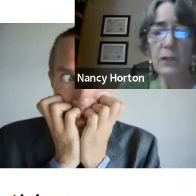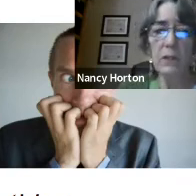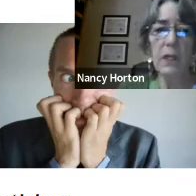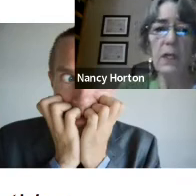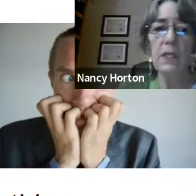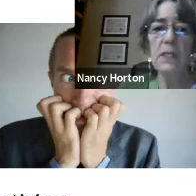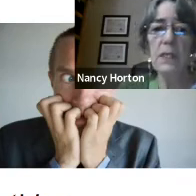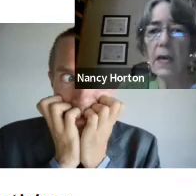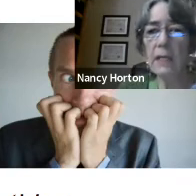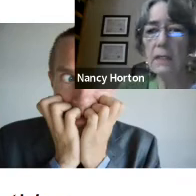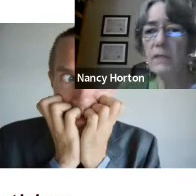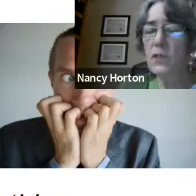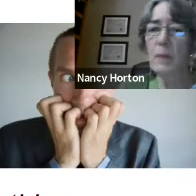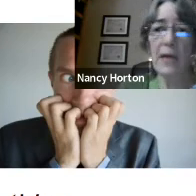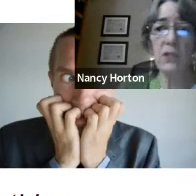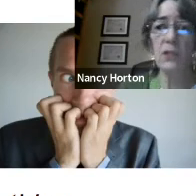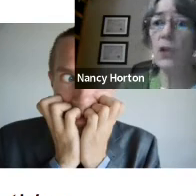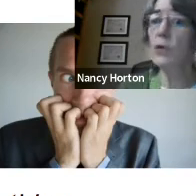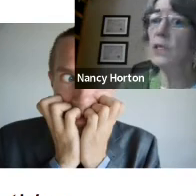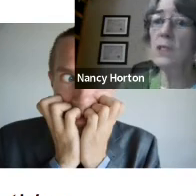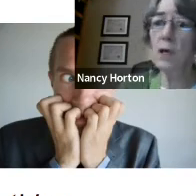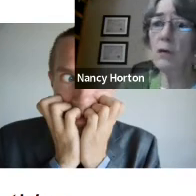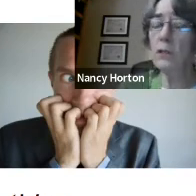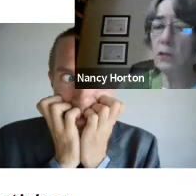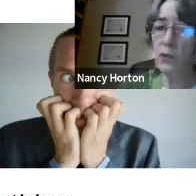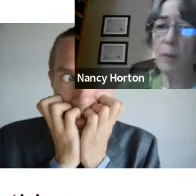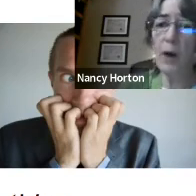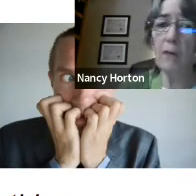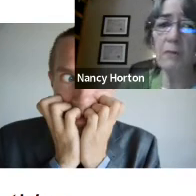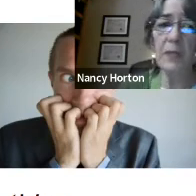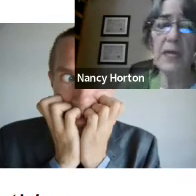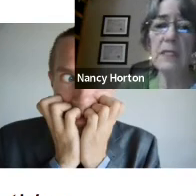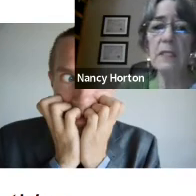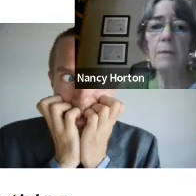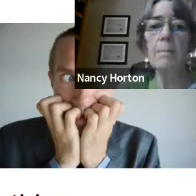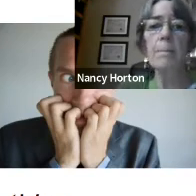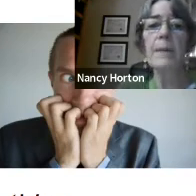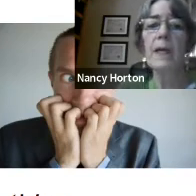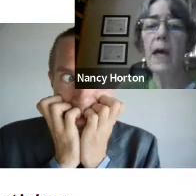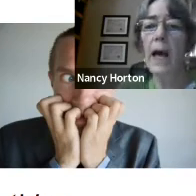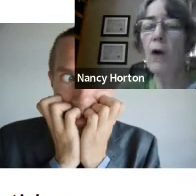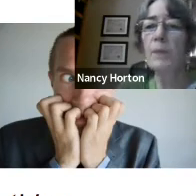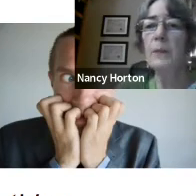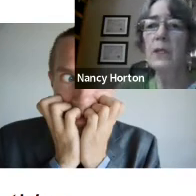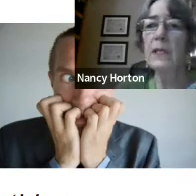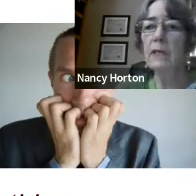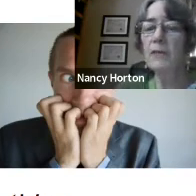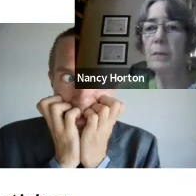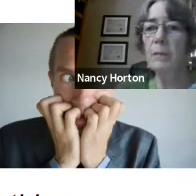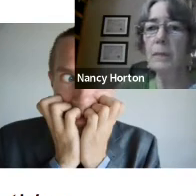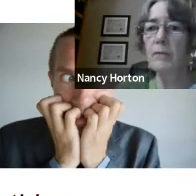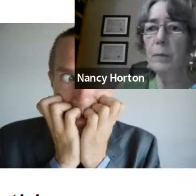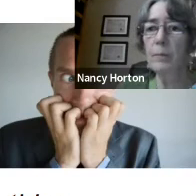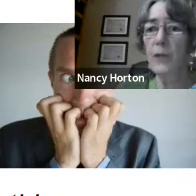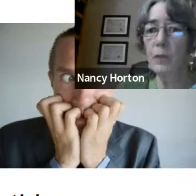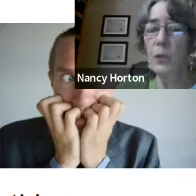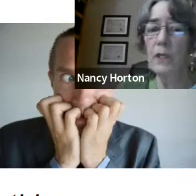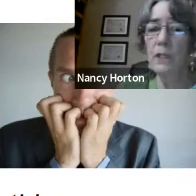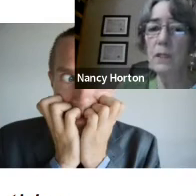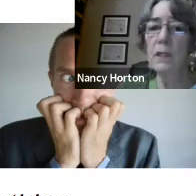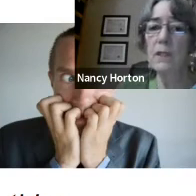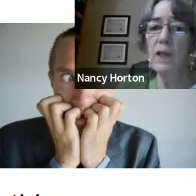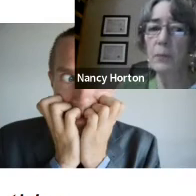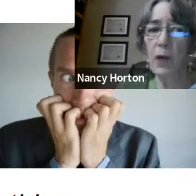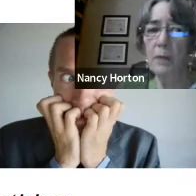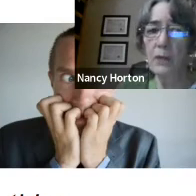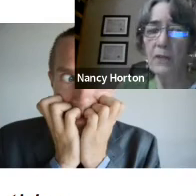perimeter of your site, there's a passenger loading zone, you know, drop-off place. How are people going to get from those